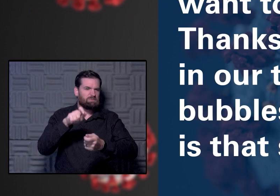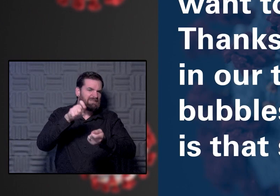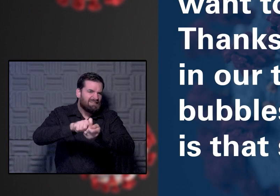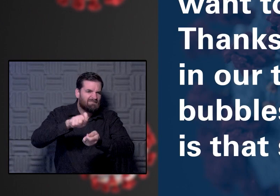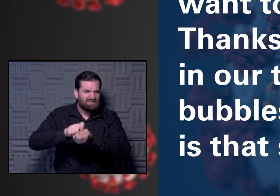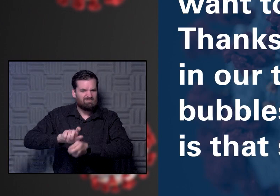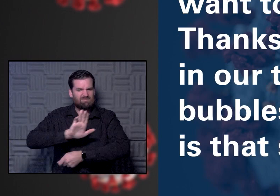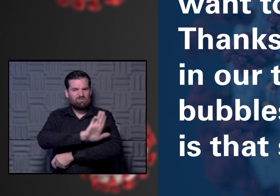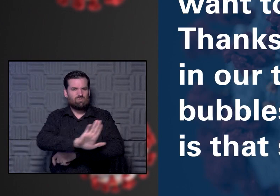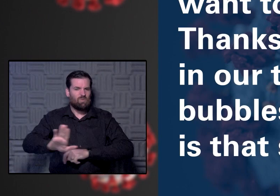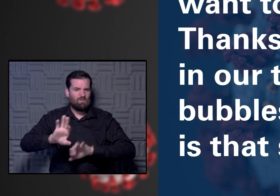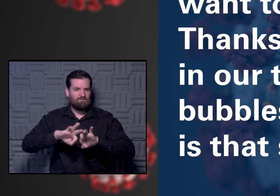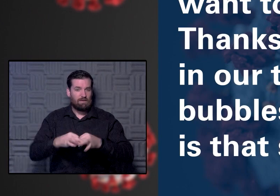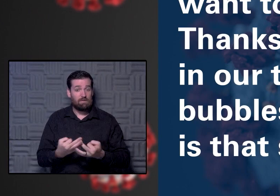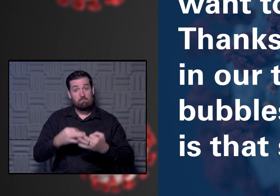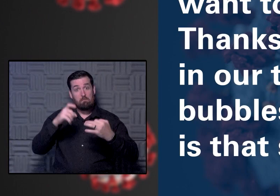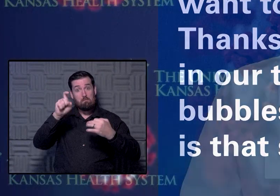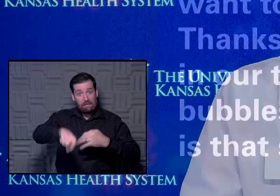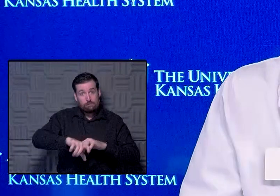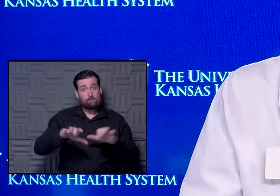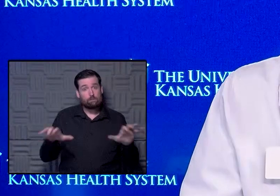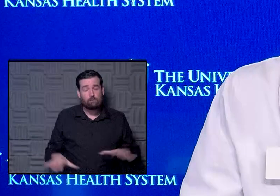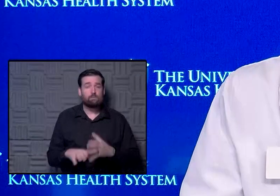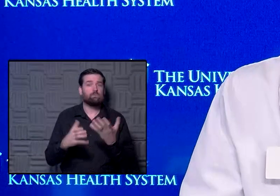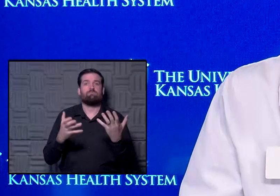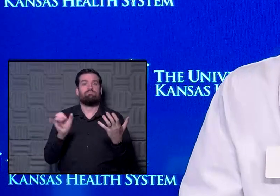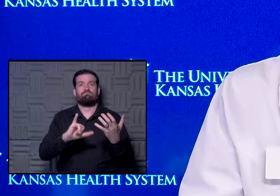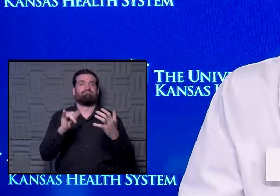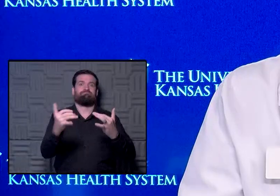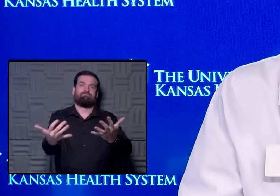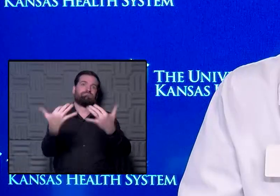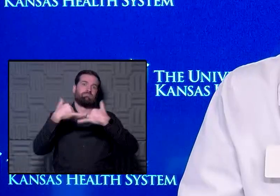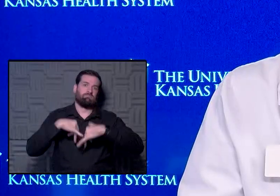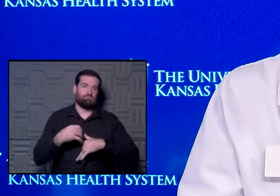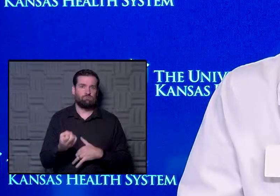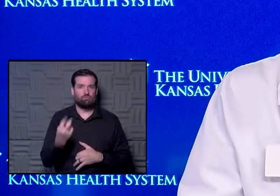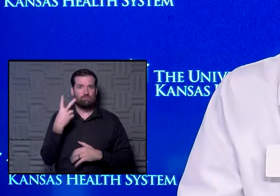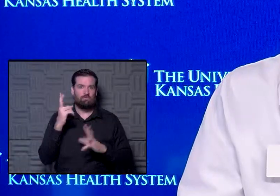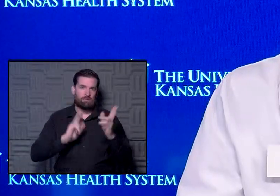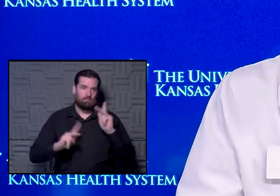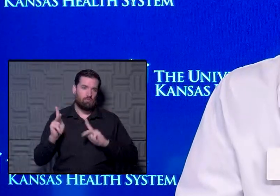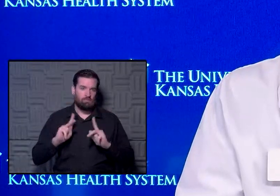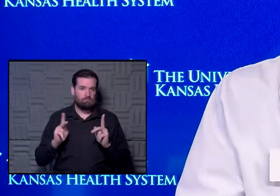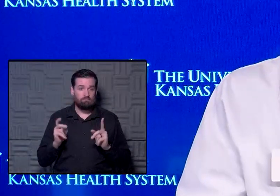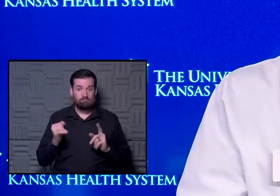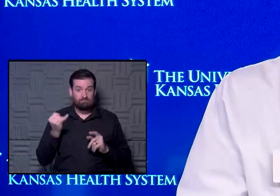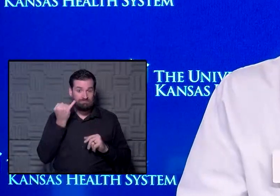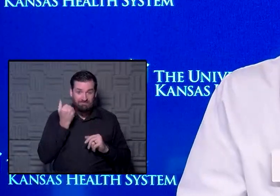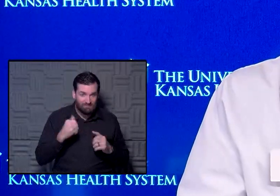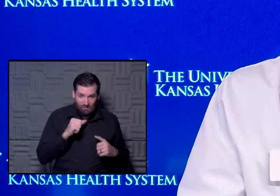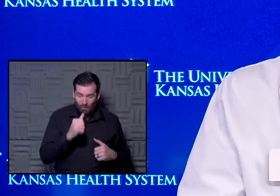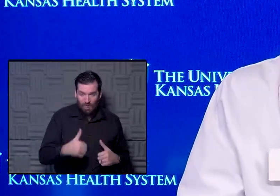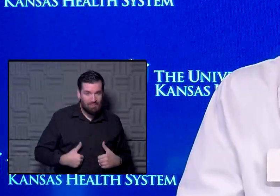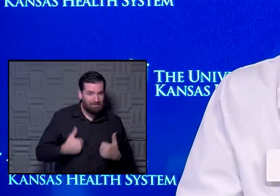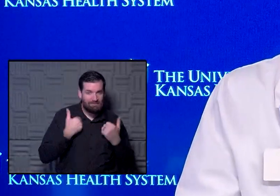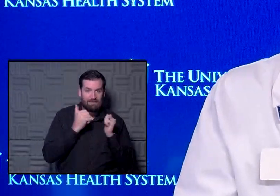specifically for your family if you must do something like gather with 12 people, especially if you don't all live together. And it doesn't sound like that's the